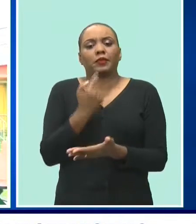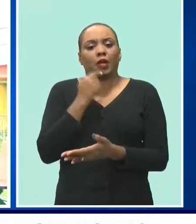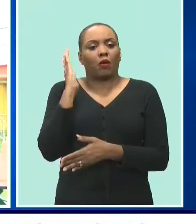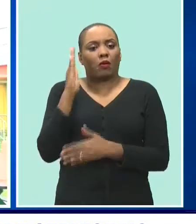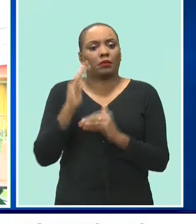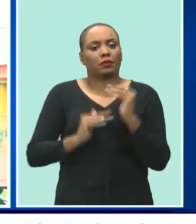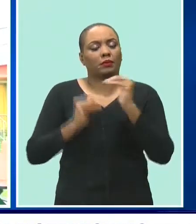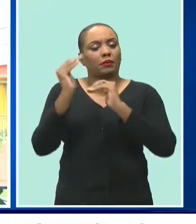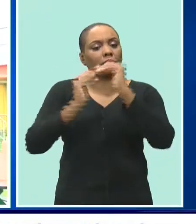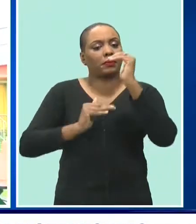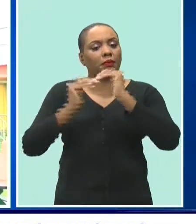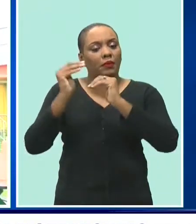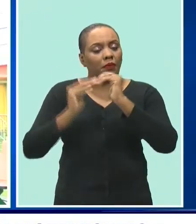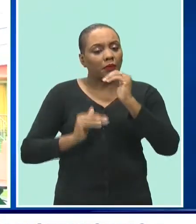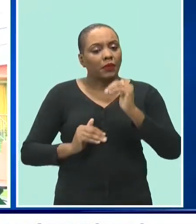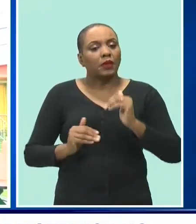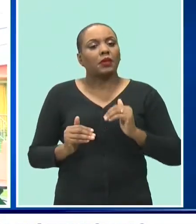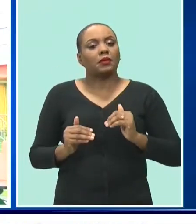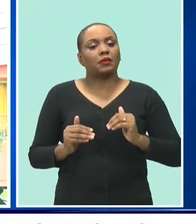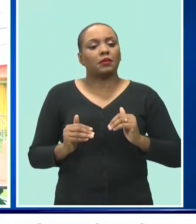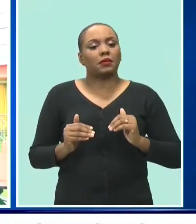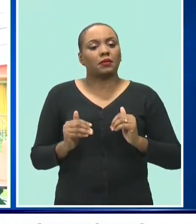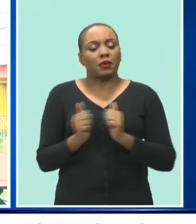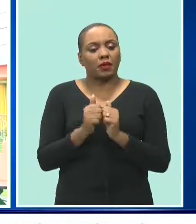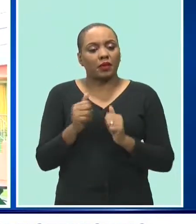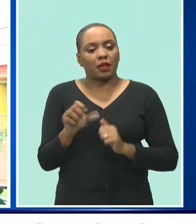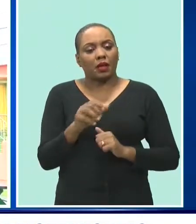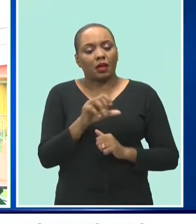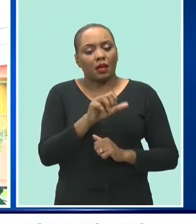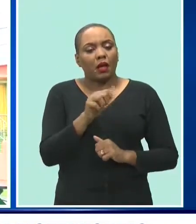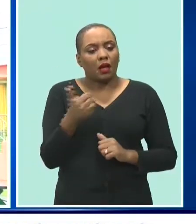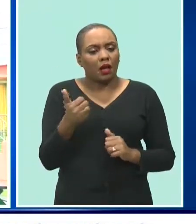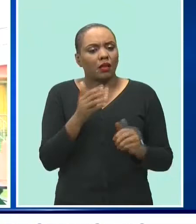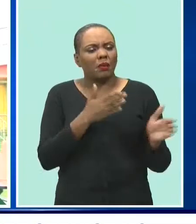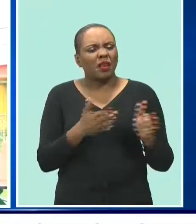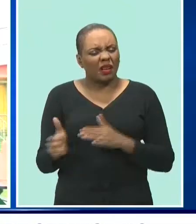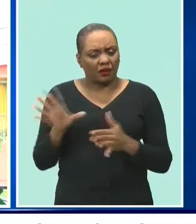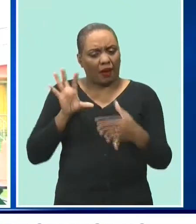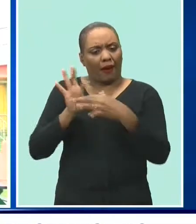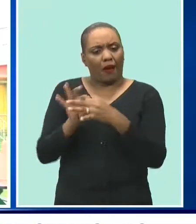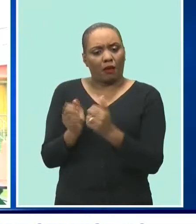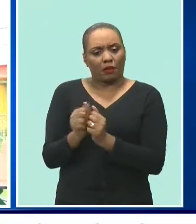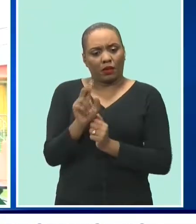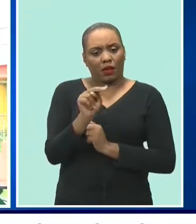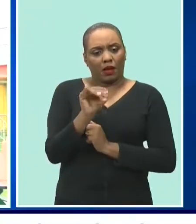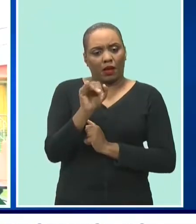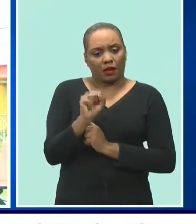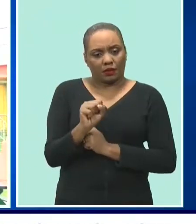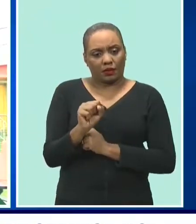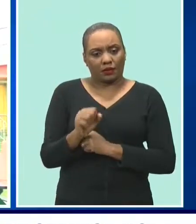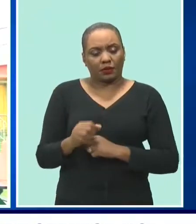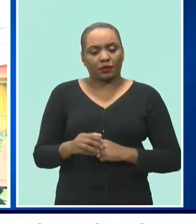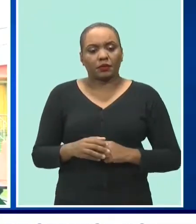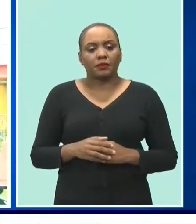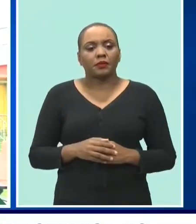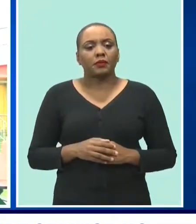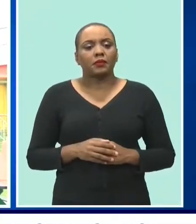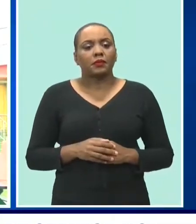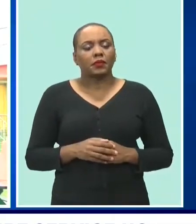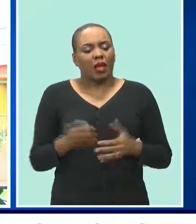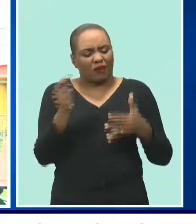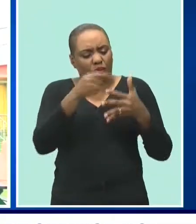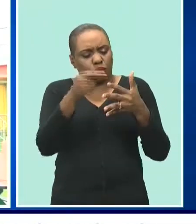built under an arrangement with the National Insurance Scheme. The finer details still have